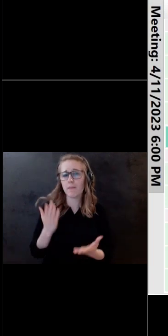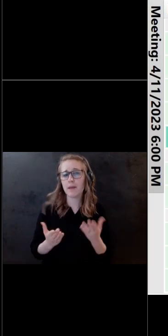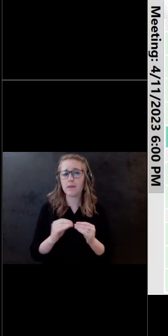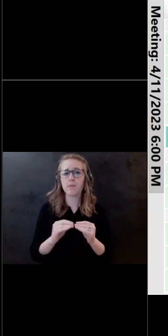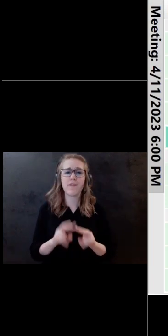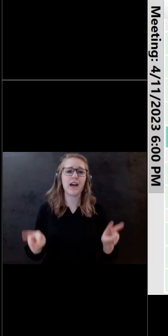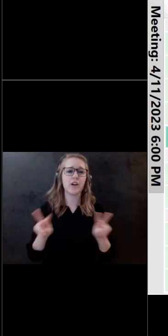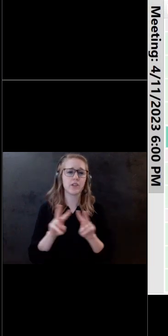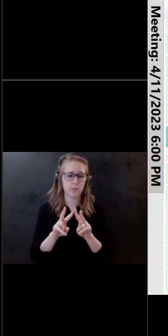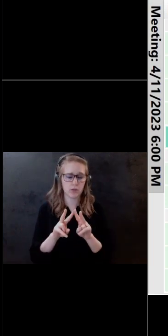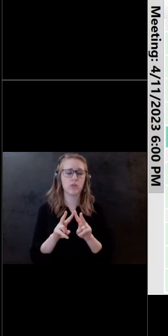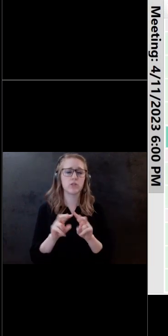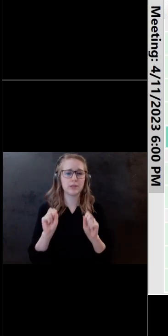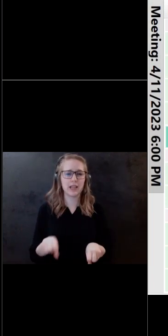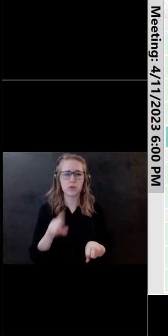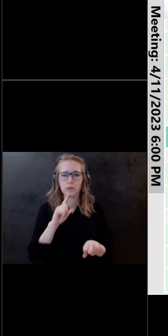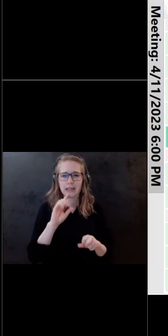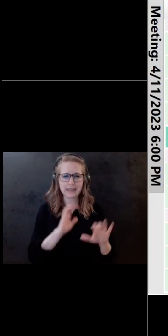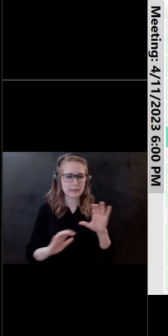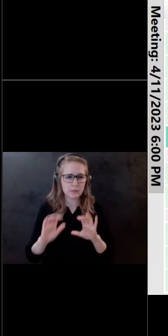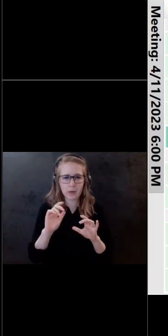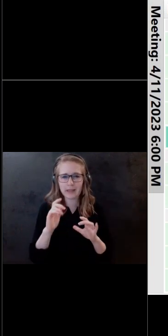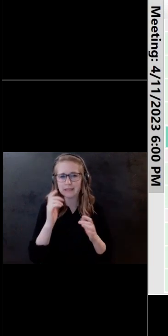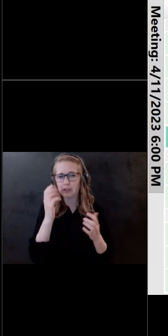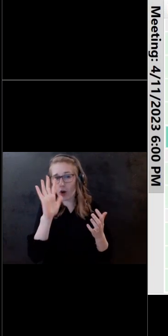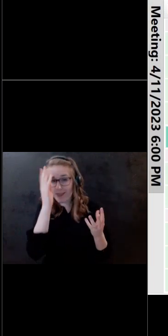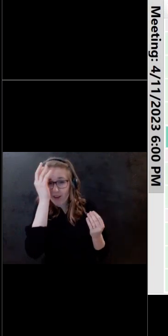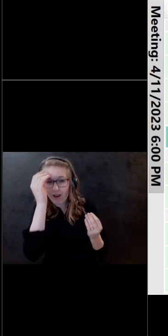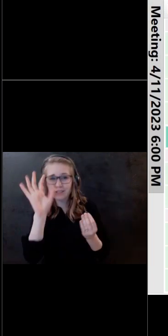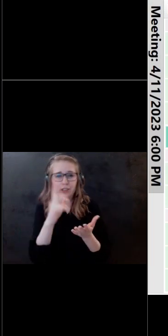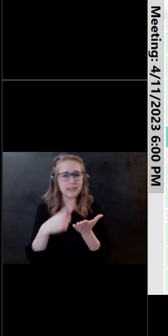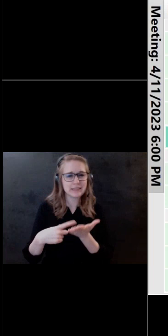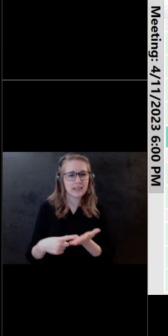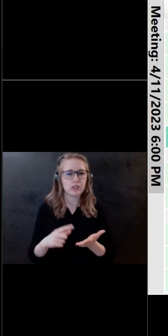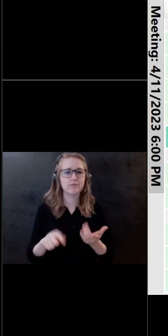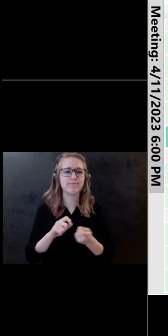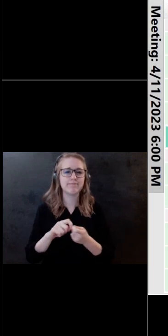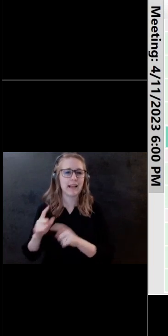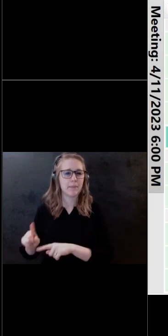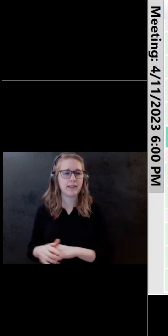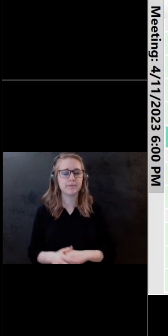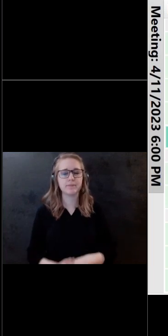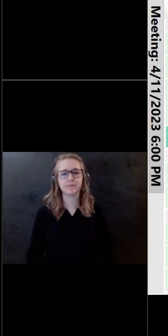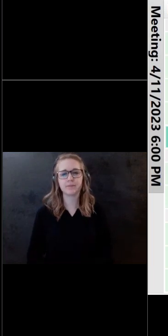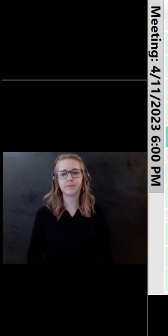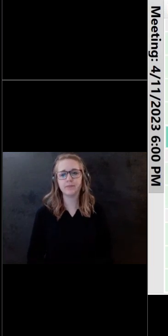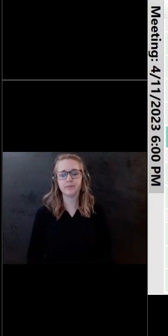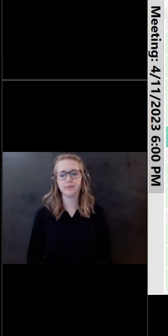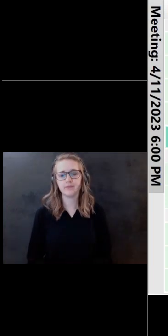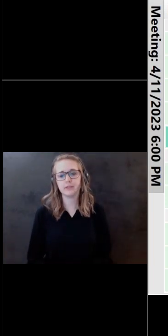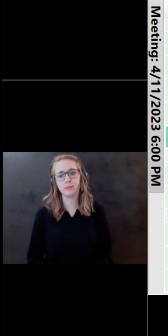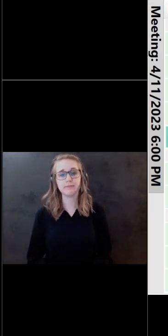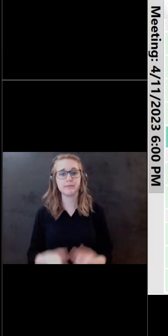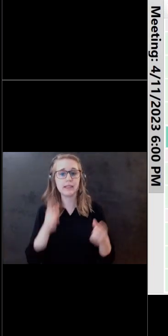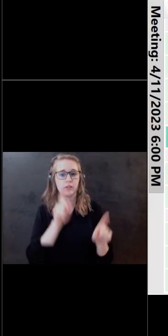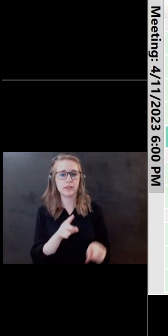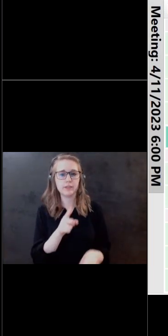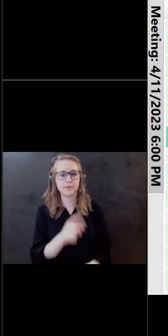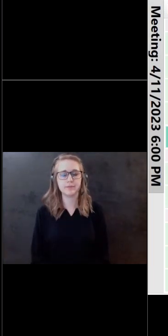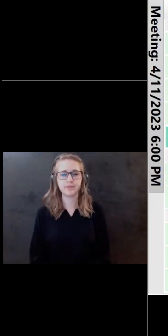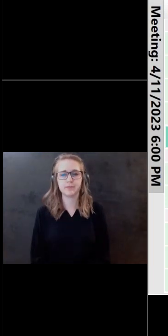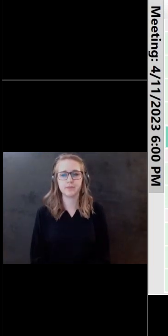can explore what exactly were they thinking in their discussions. But I'm in agreement with you. All